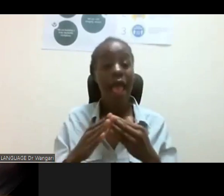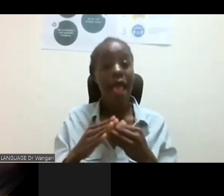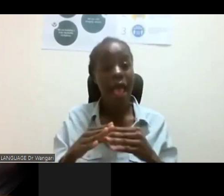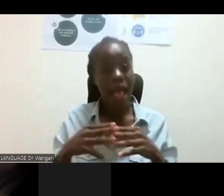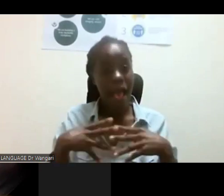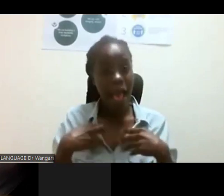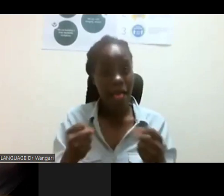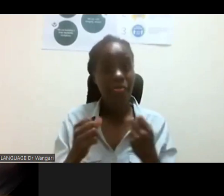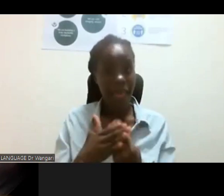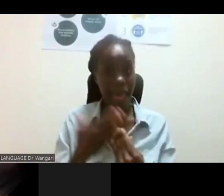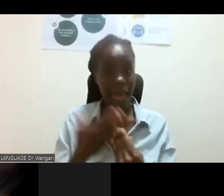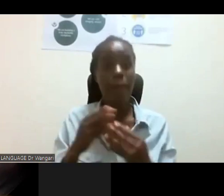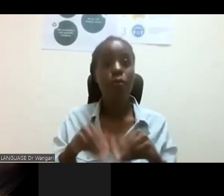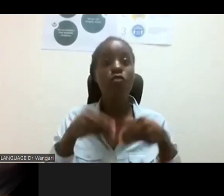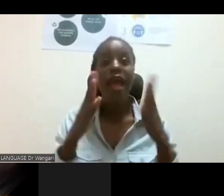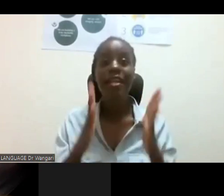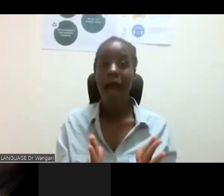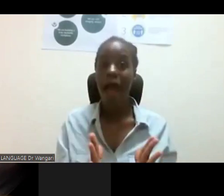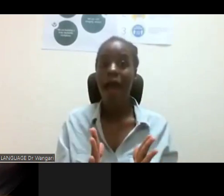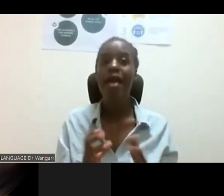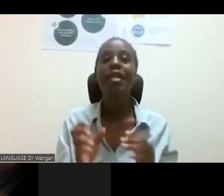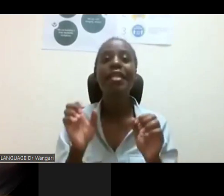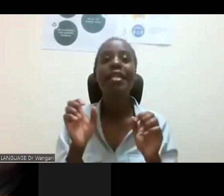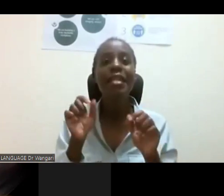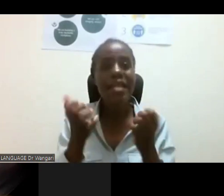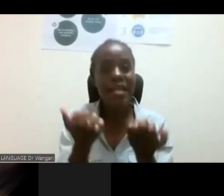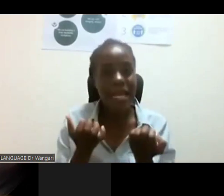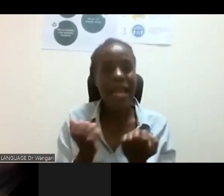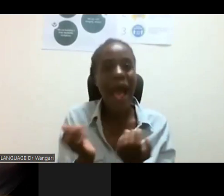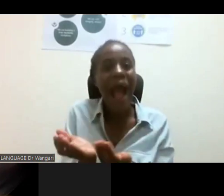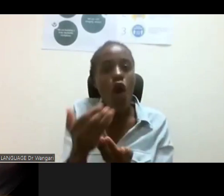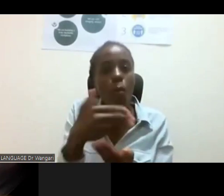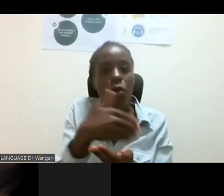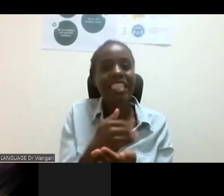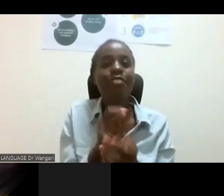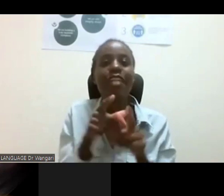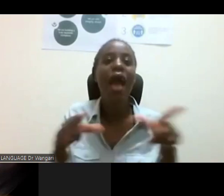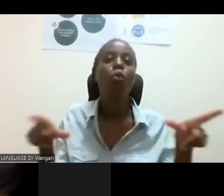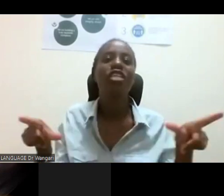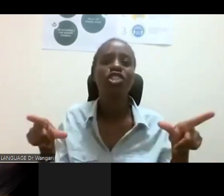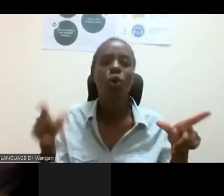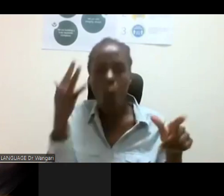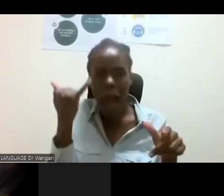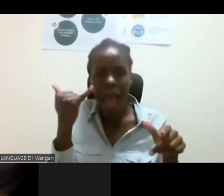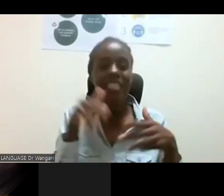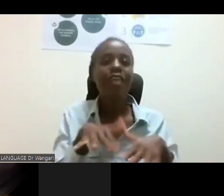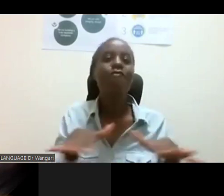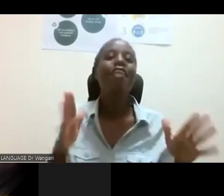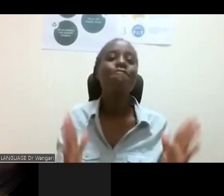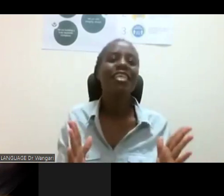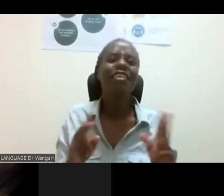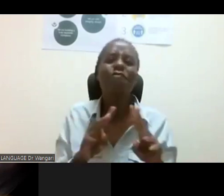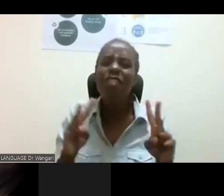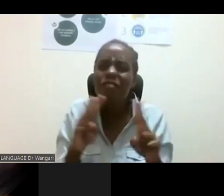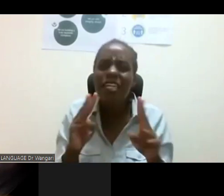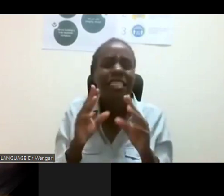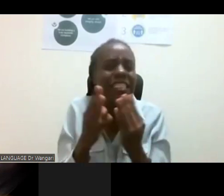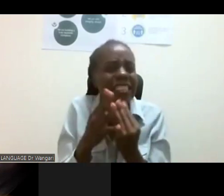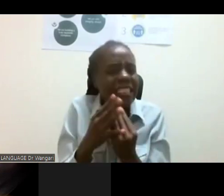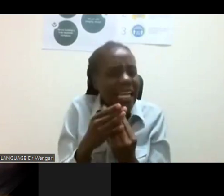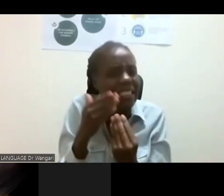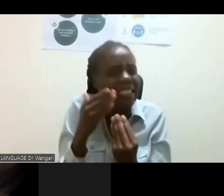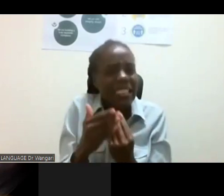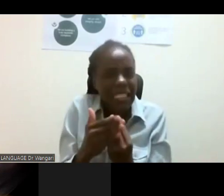should be using accommodative language. Survivors are very sensitive. Issues of female genital mutilation are very